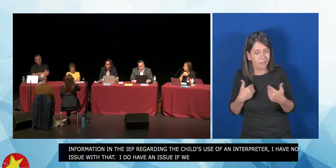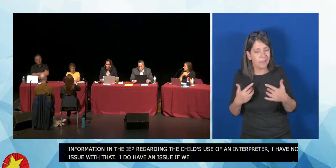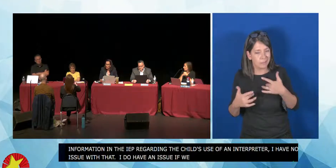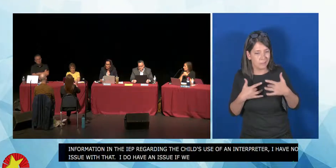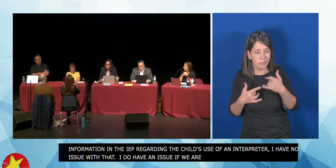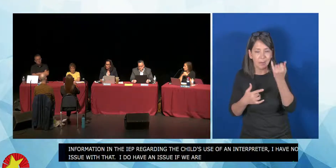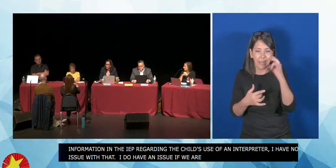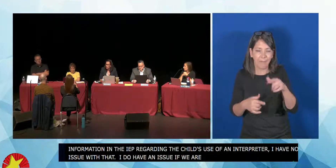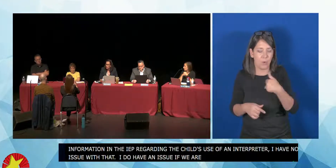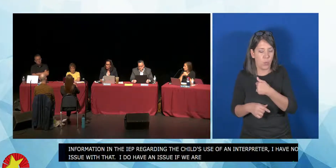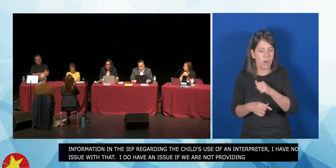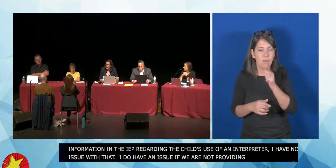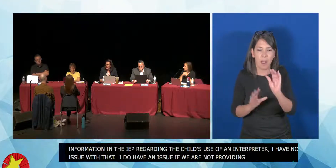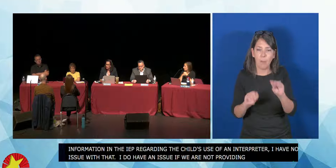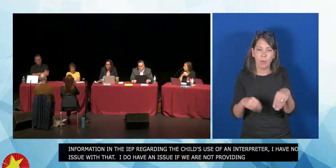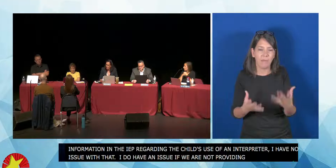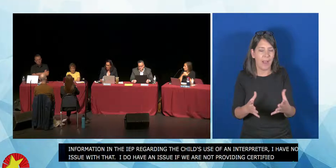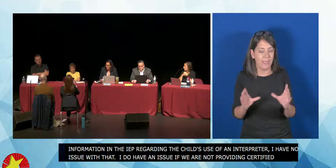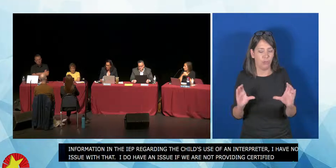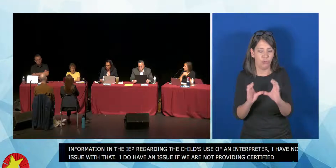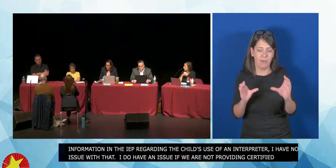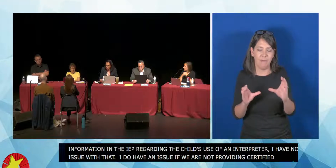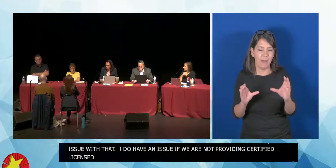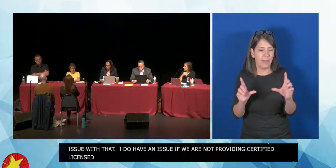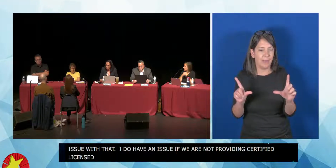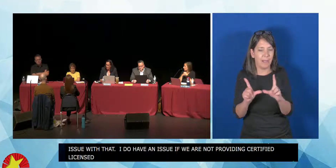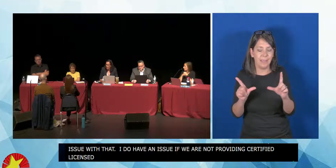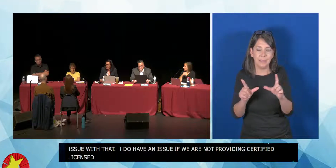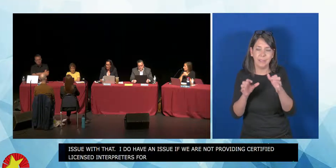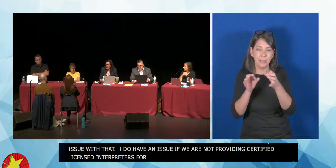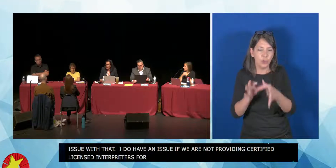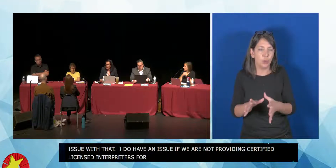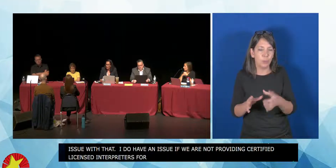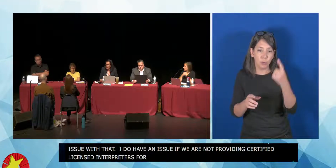certified licensed interpreters for IEP meetings.